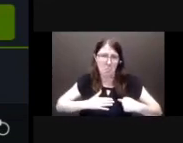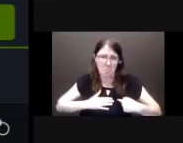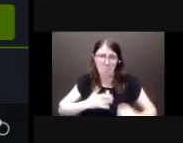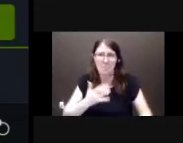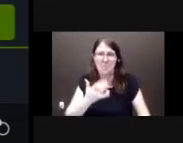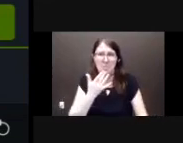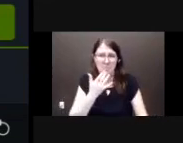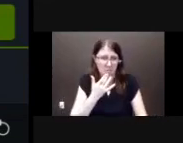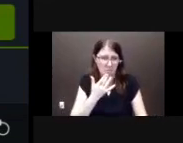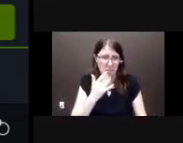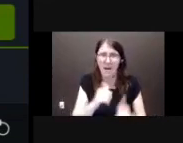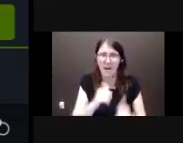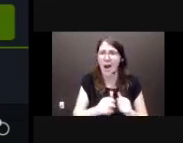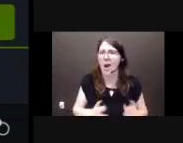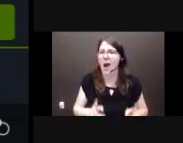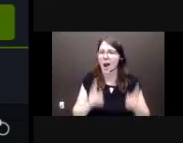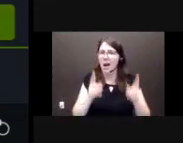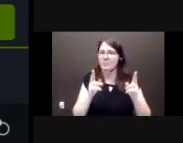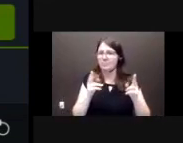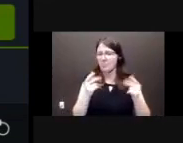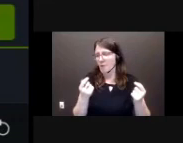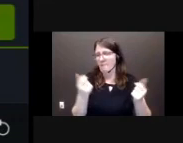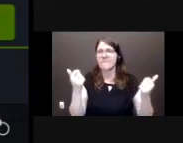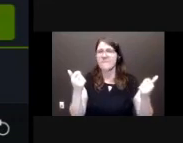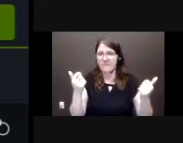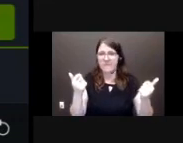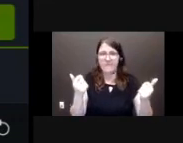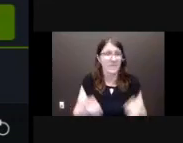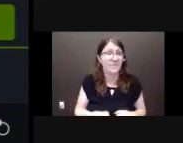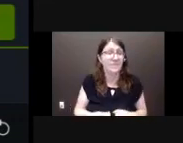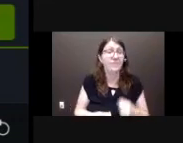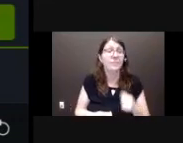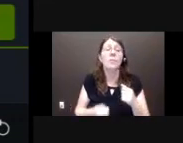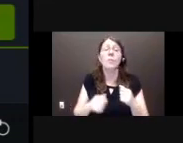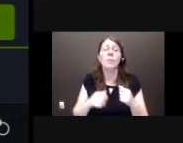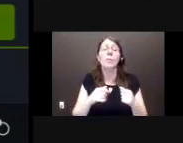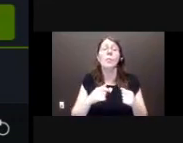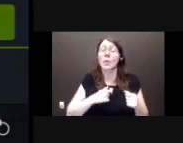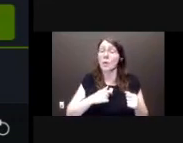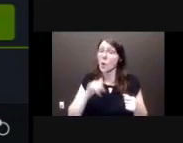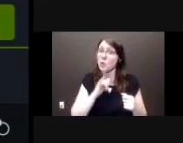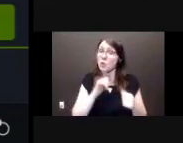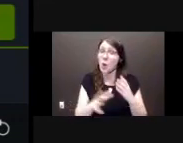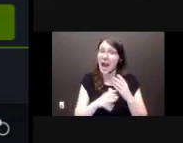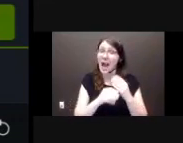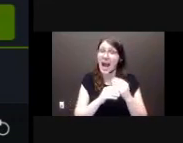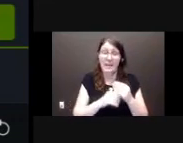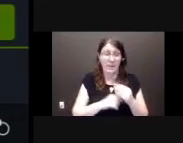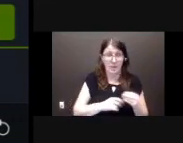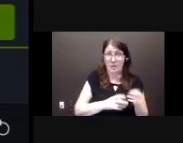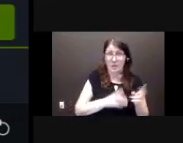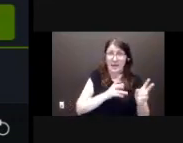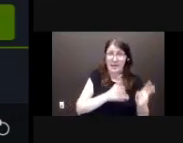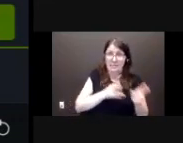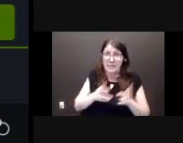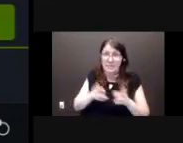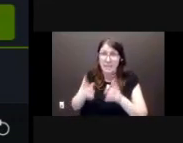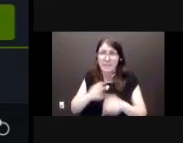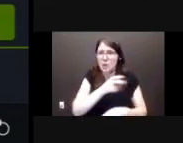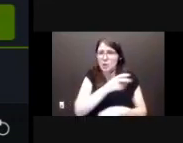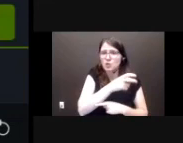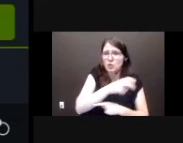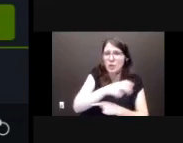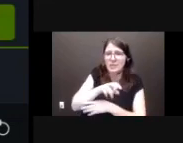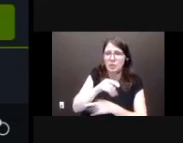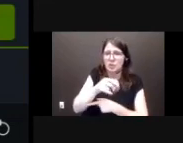different features. If you see this video, I have transitions. So if I just start a little bit of a video, in the beginning, so I